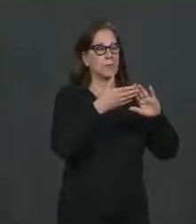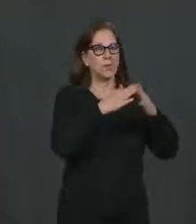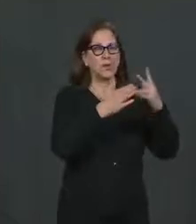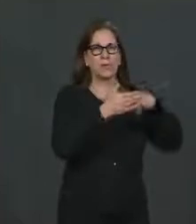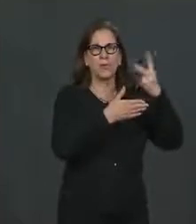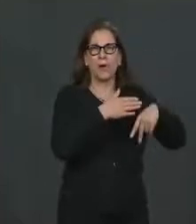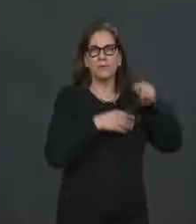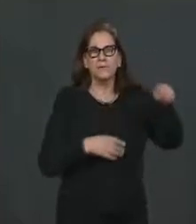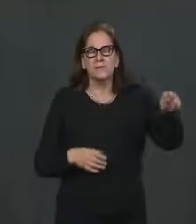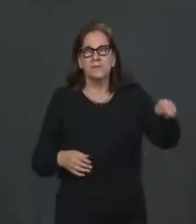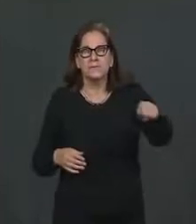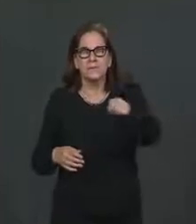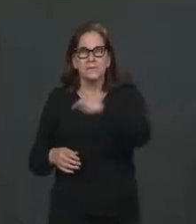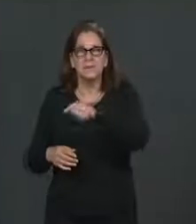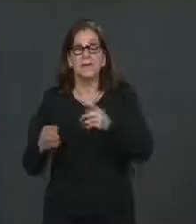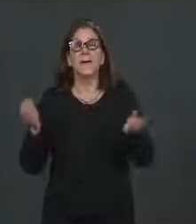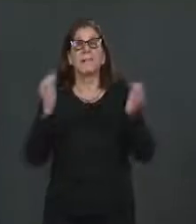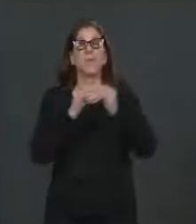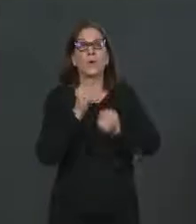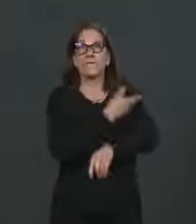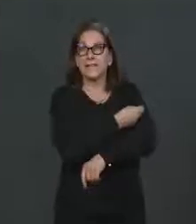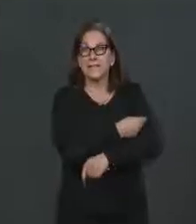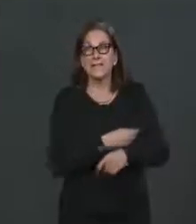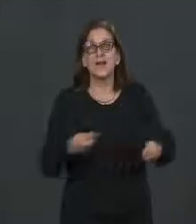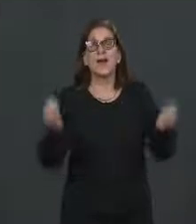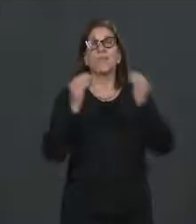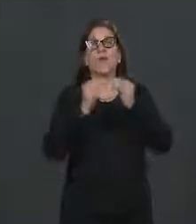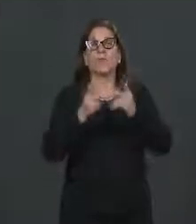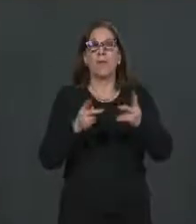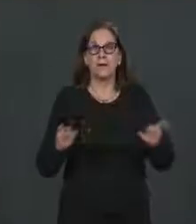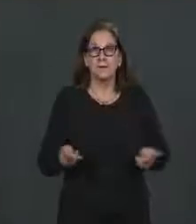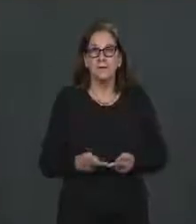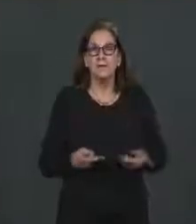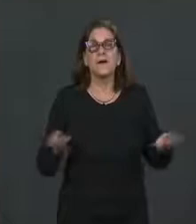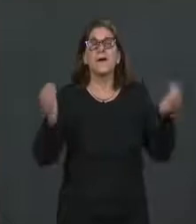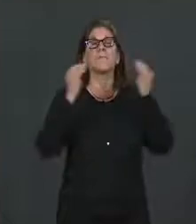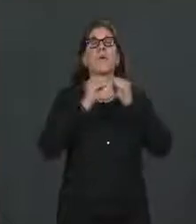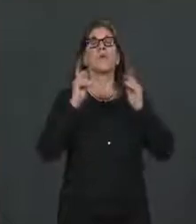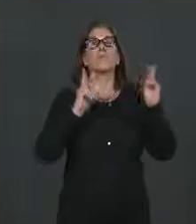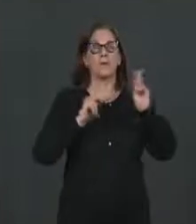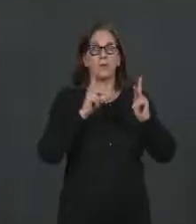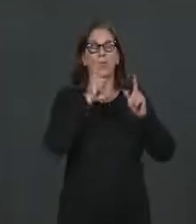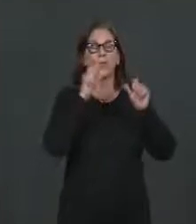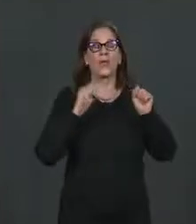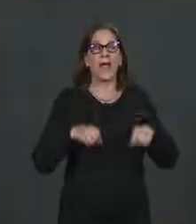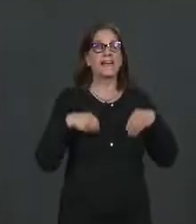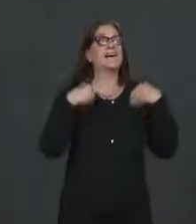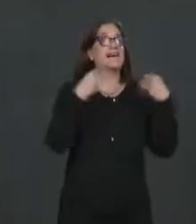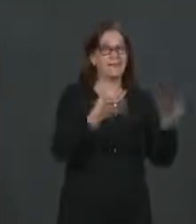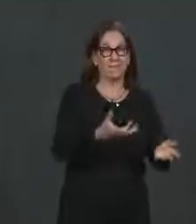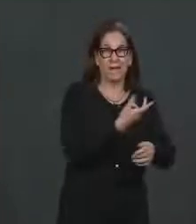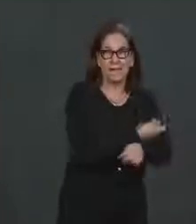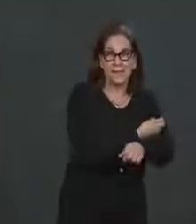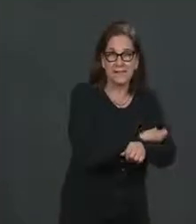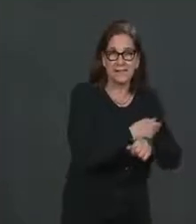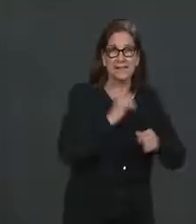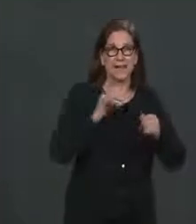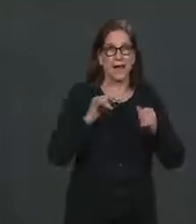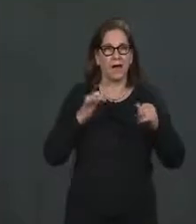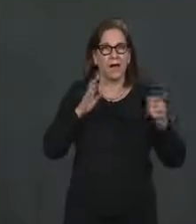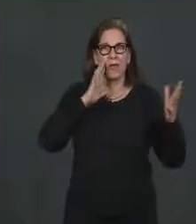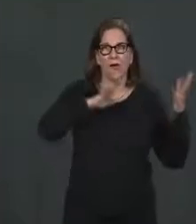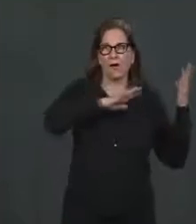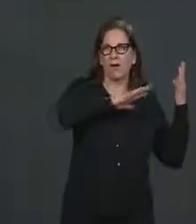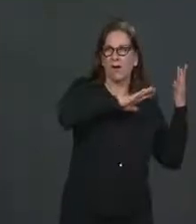sites, more vaccinators, all designed to speed our critical work. We also need to make it